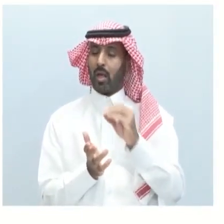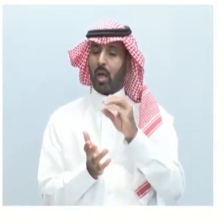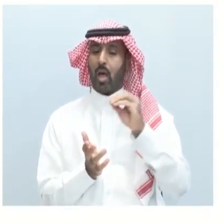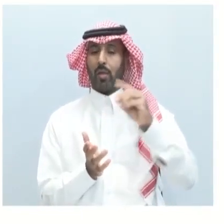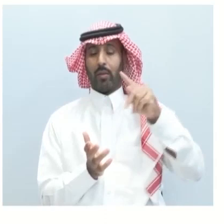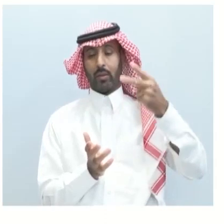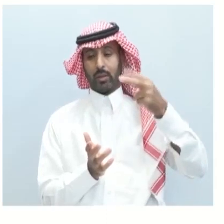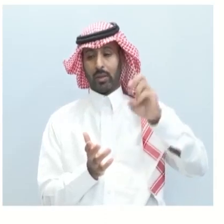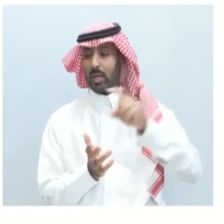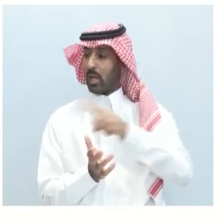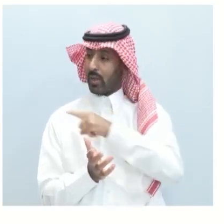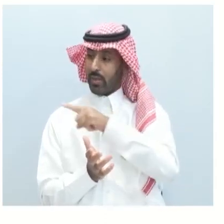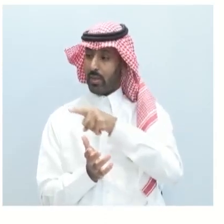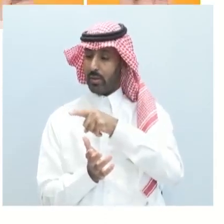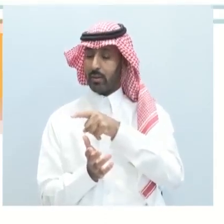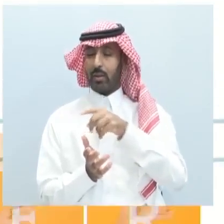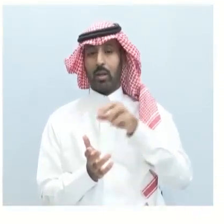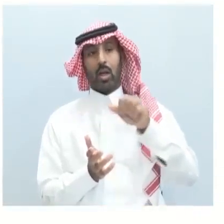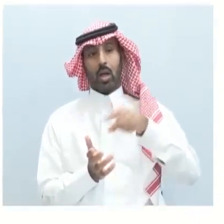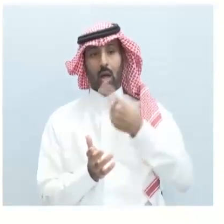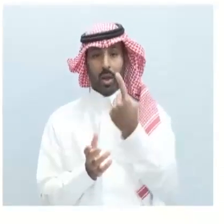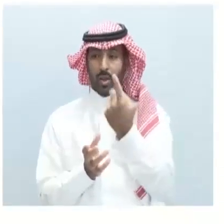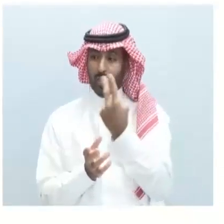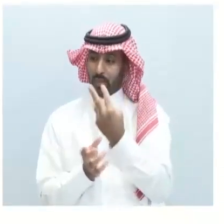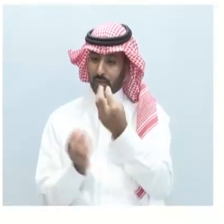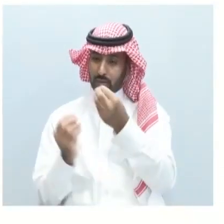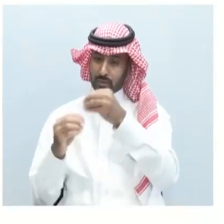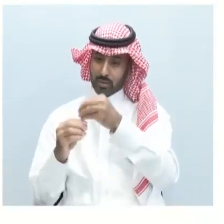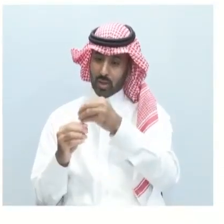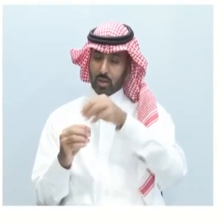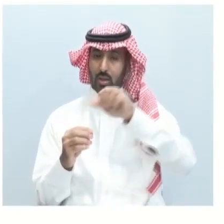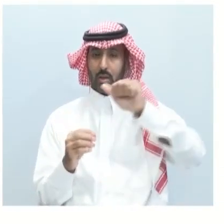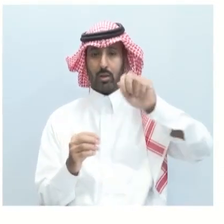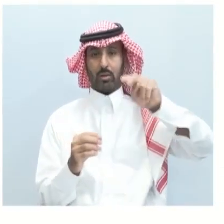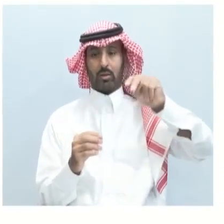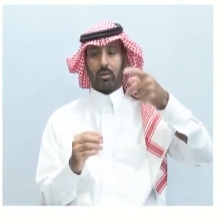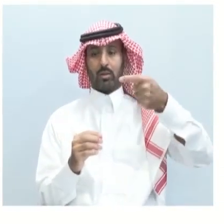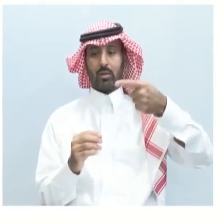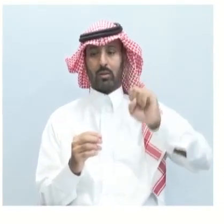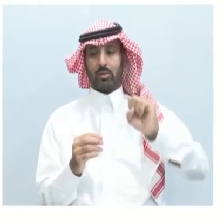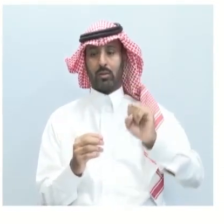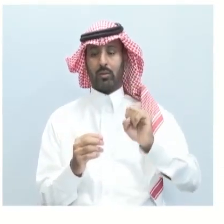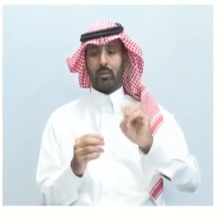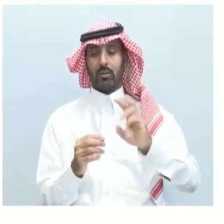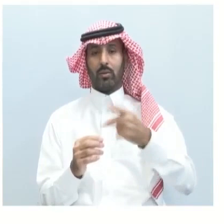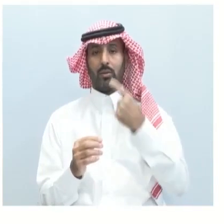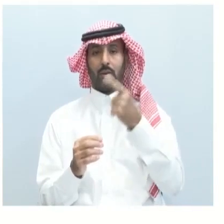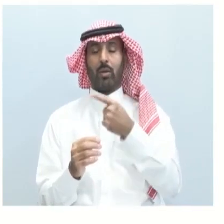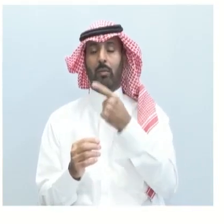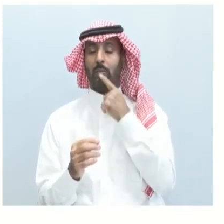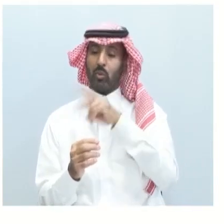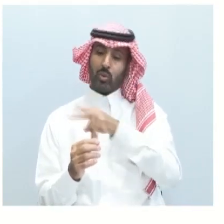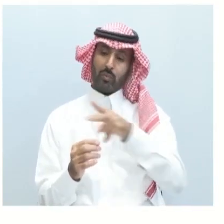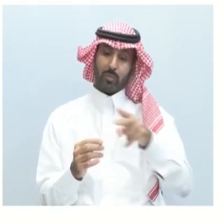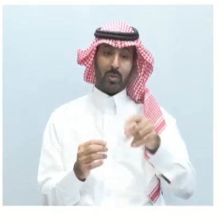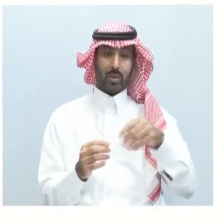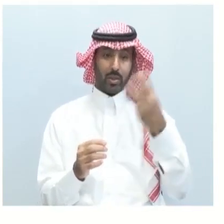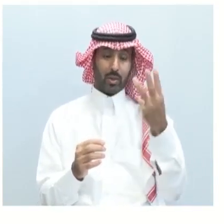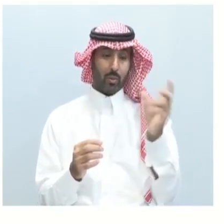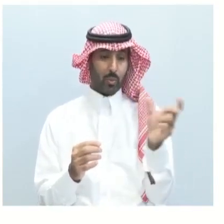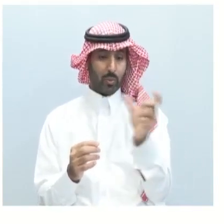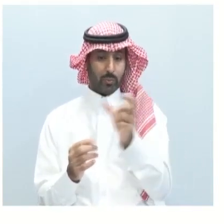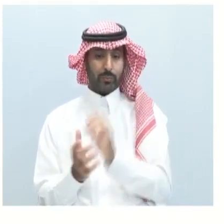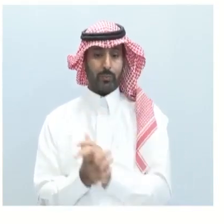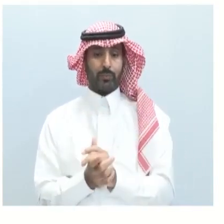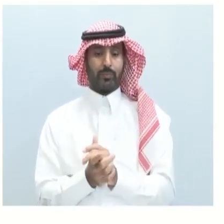another. Now, in these structures, we took the differences between the three words and when to use each one of